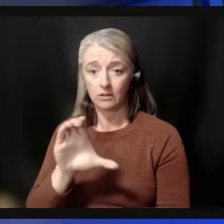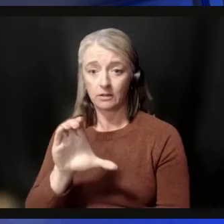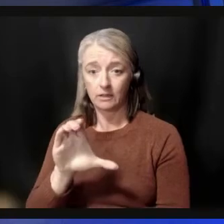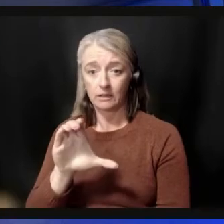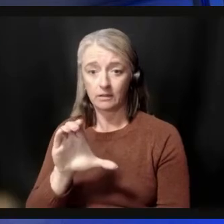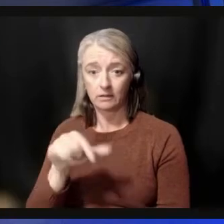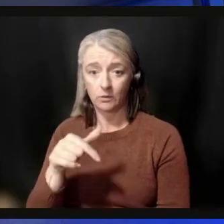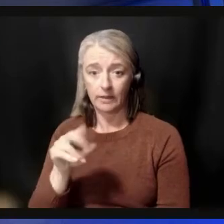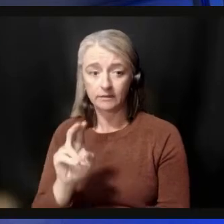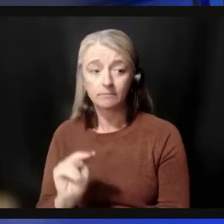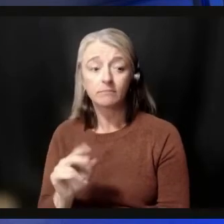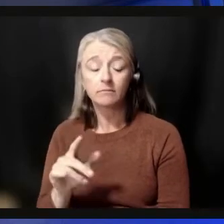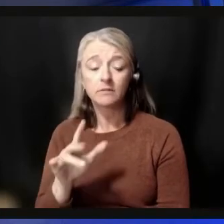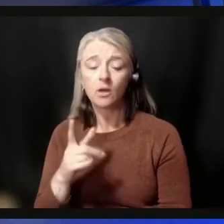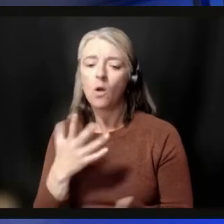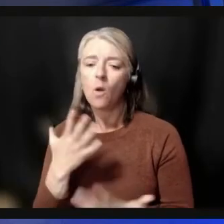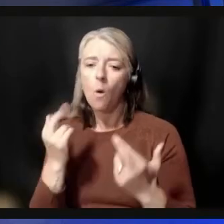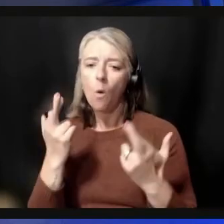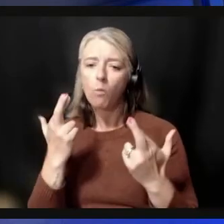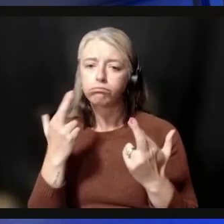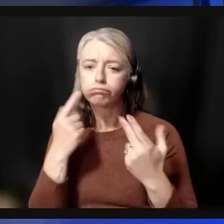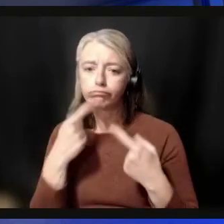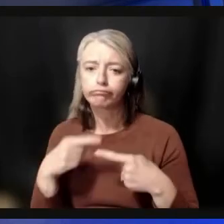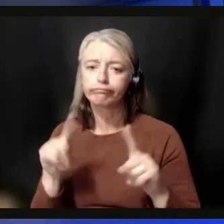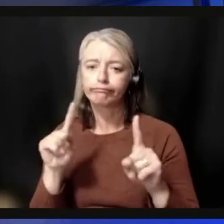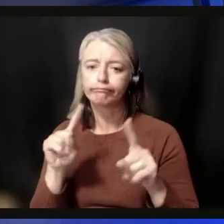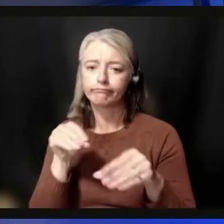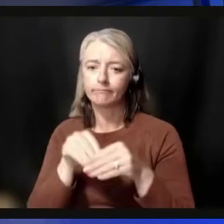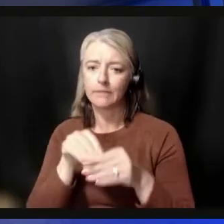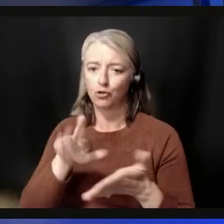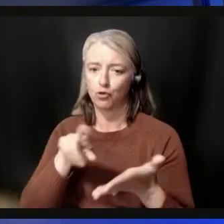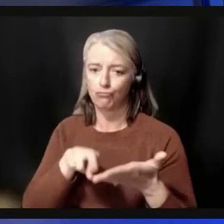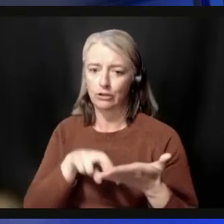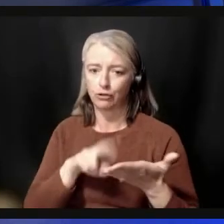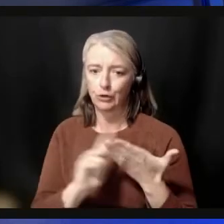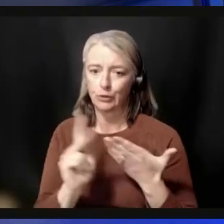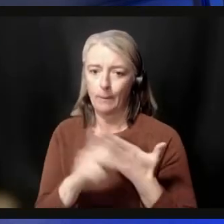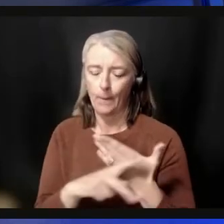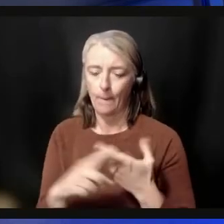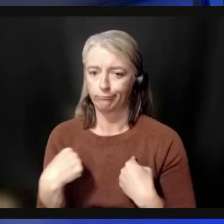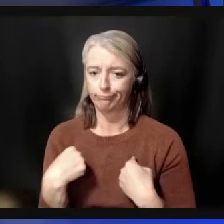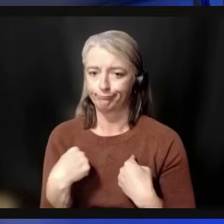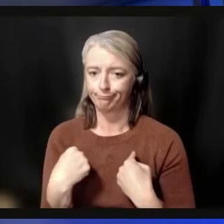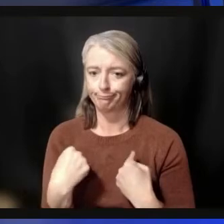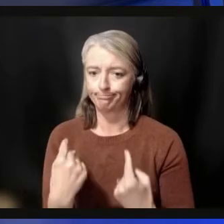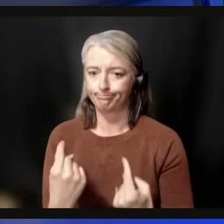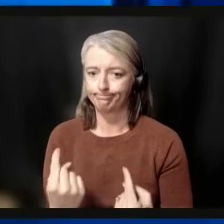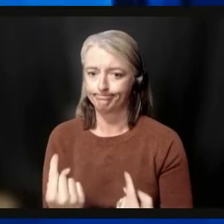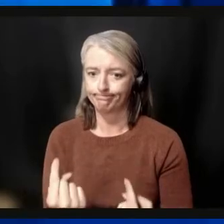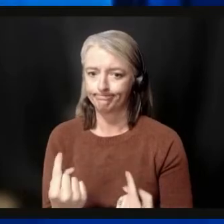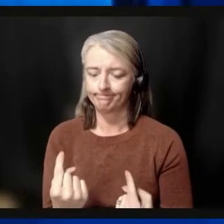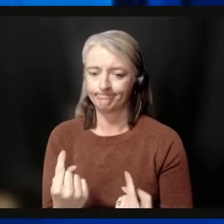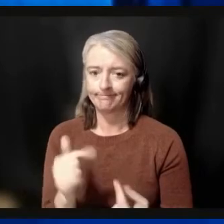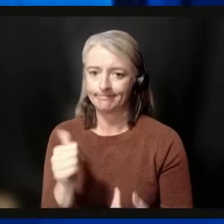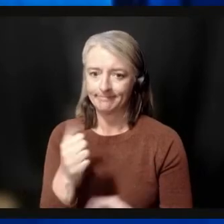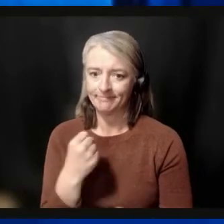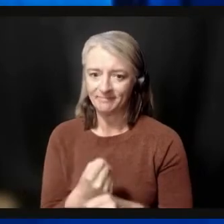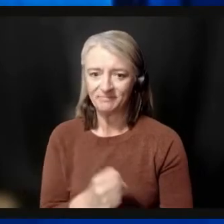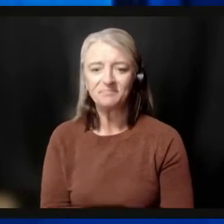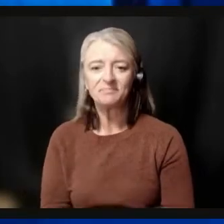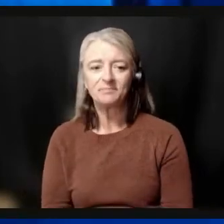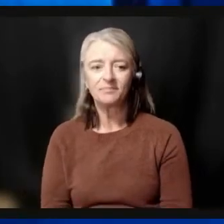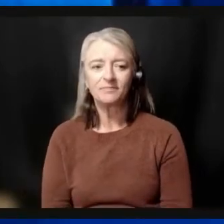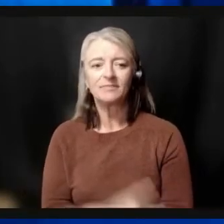you hope to accomplish in your research program over the next decade? So I think over the next